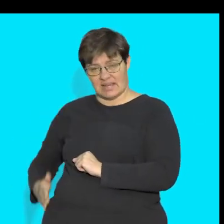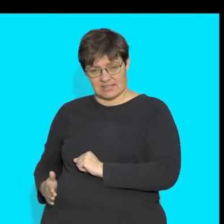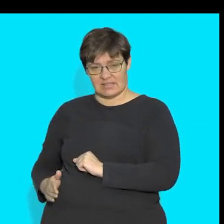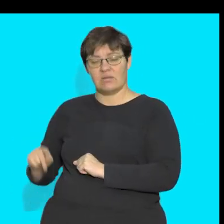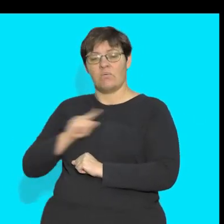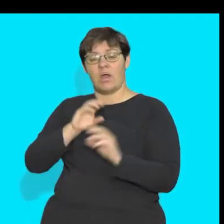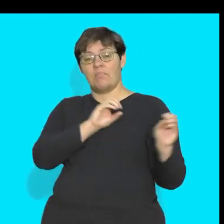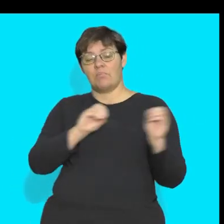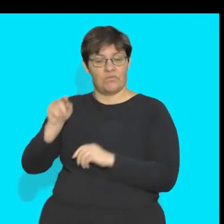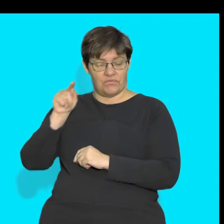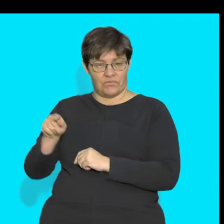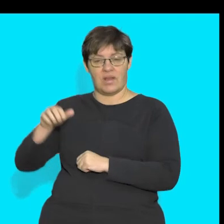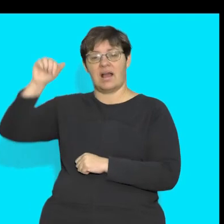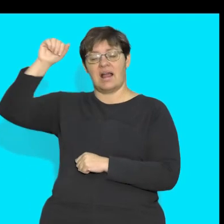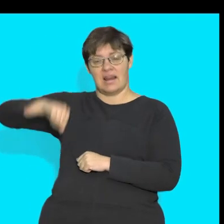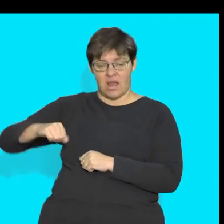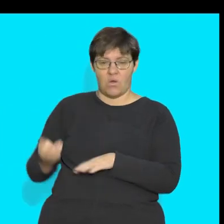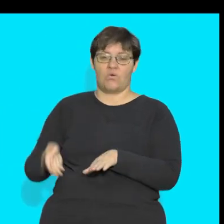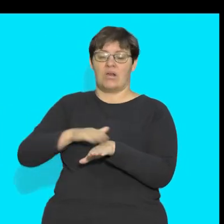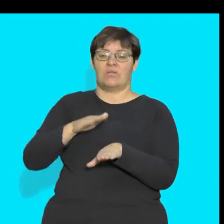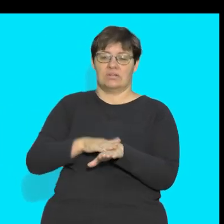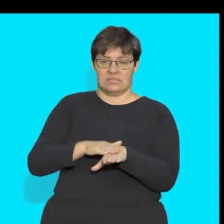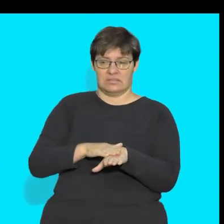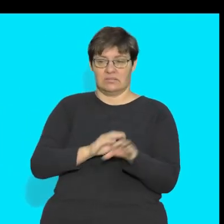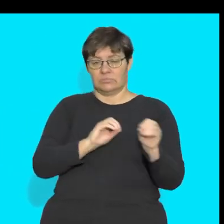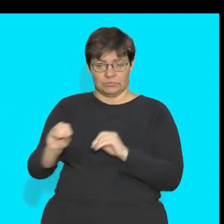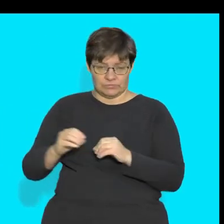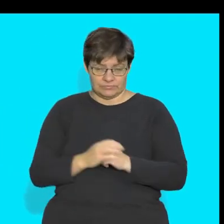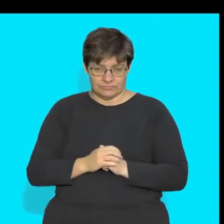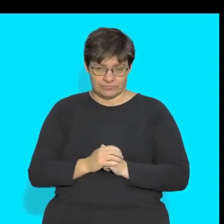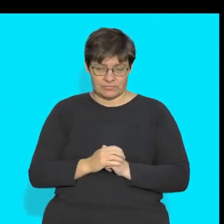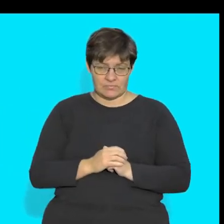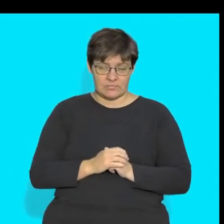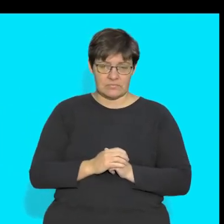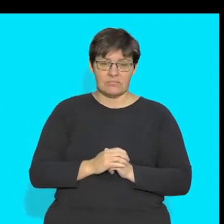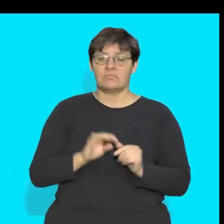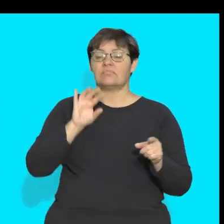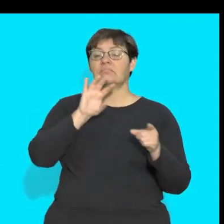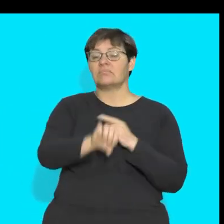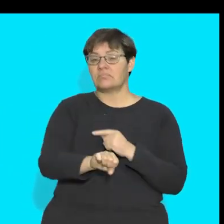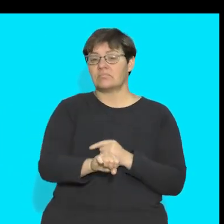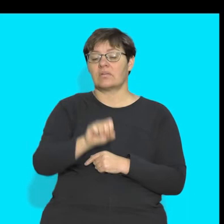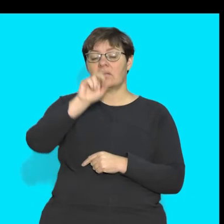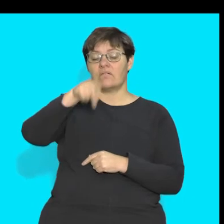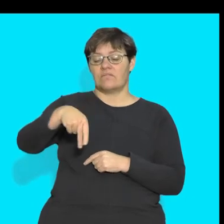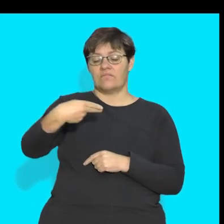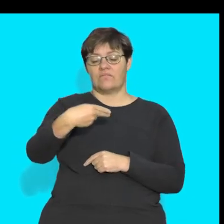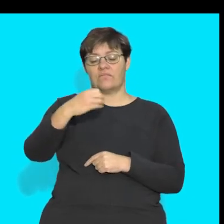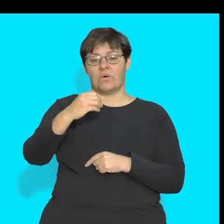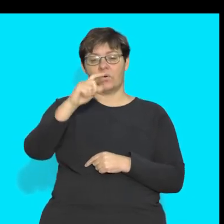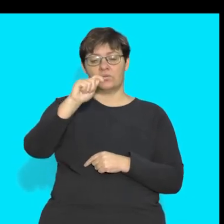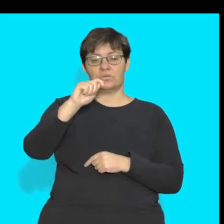to the other side, and because it moves, it allows a current to move, okay? Define the